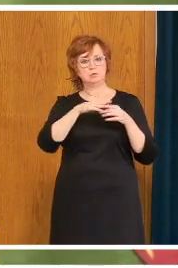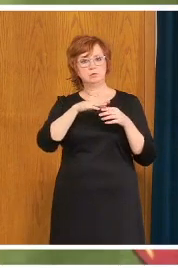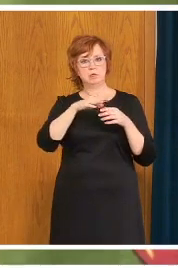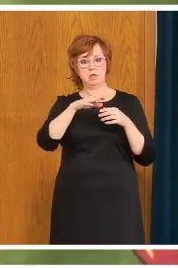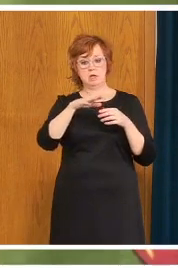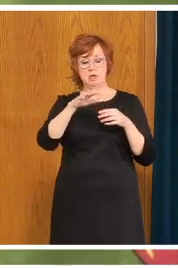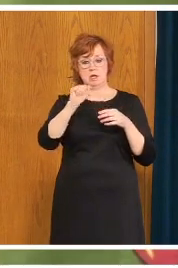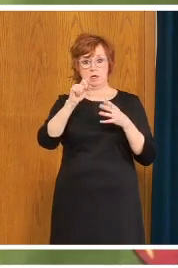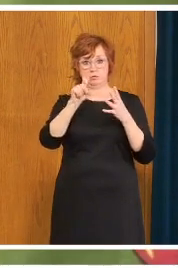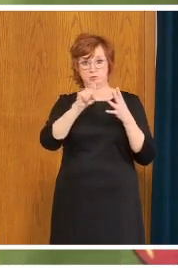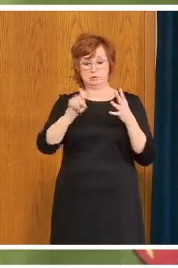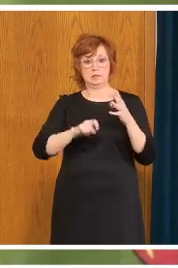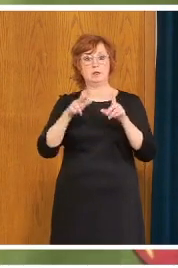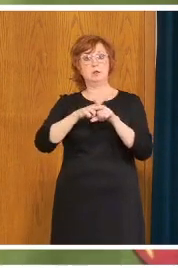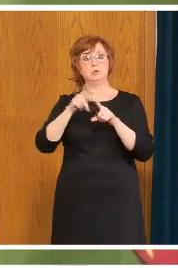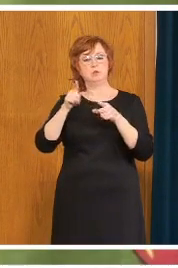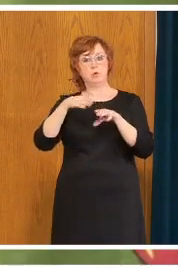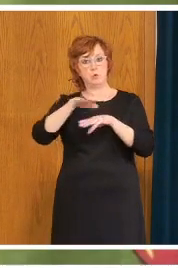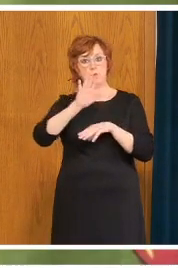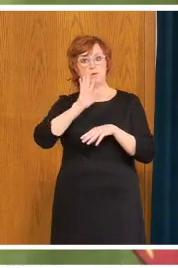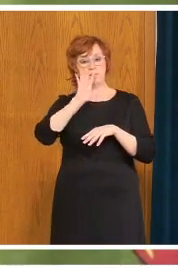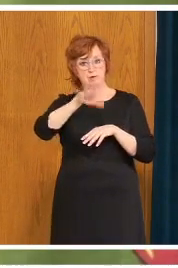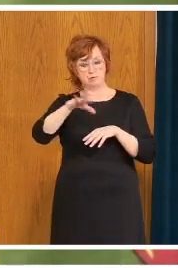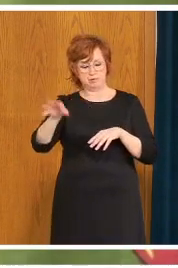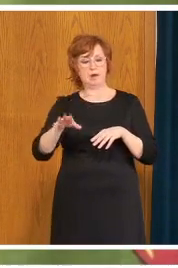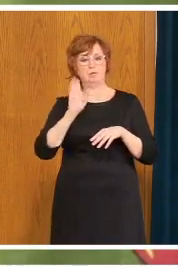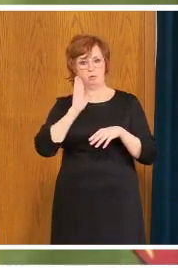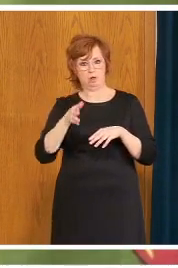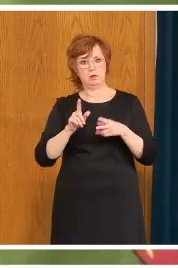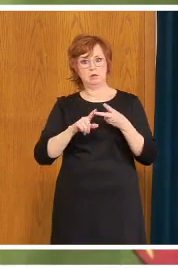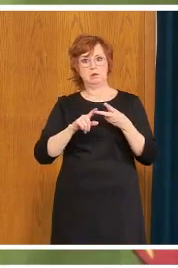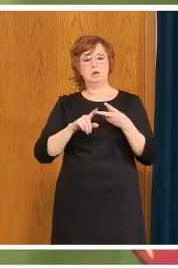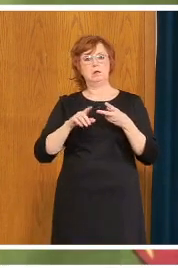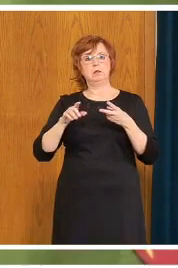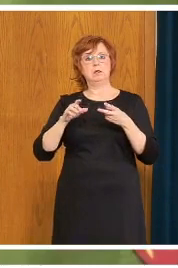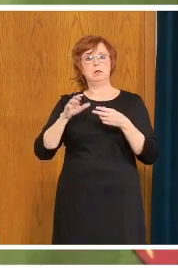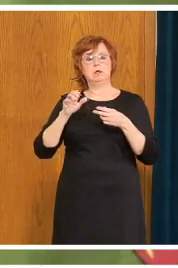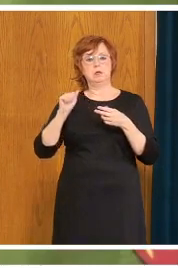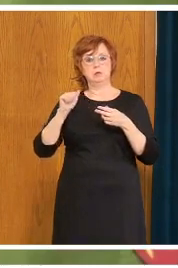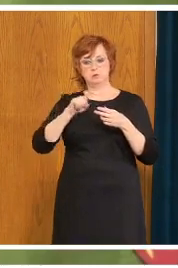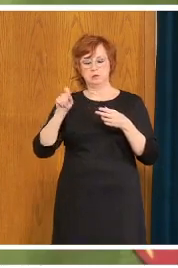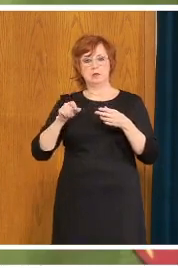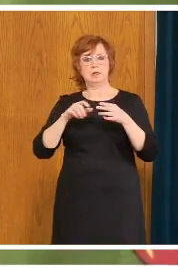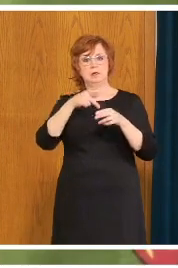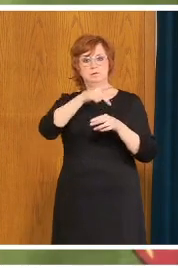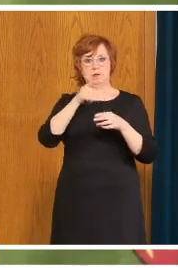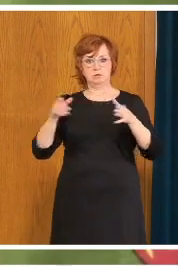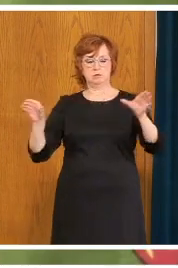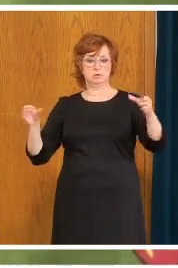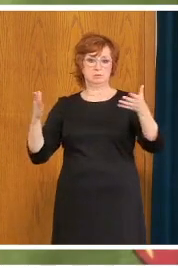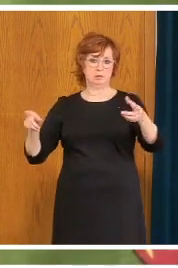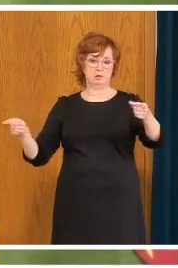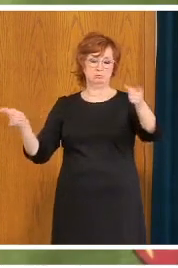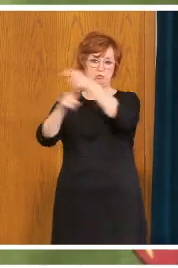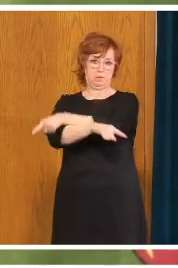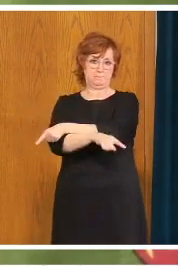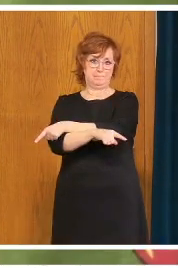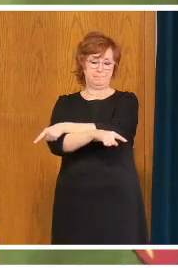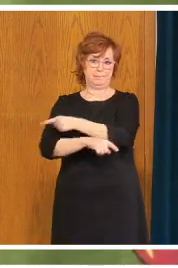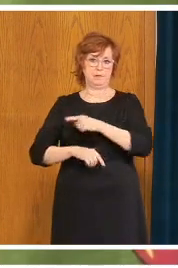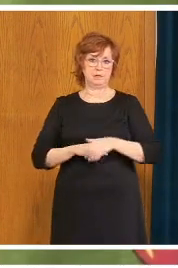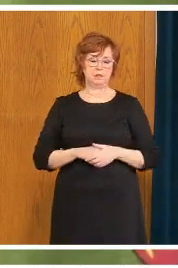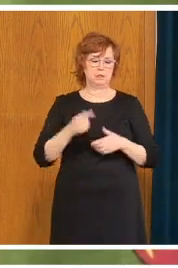age of 55 and moving Pfizer into the drive-through so we can do that. We're actively looking at that. We're just